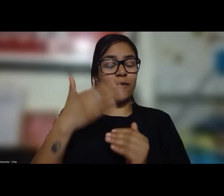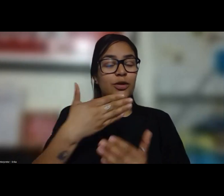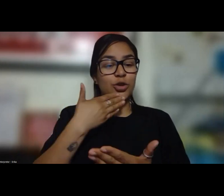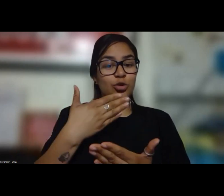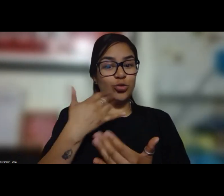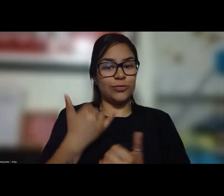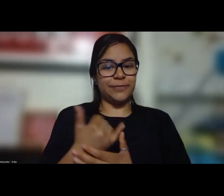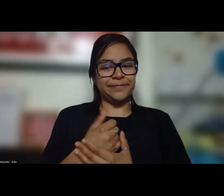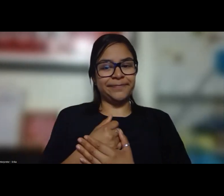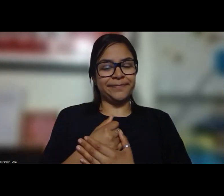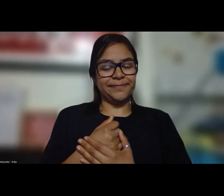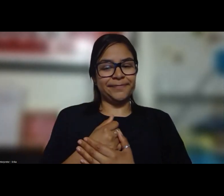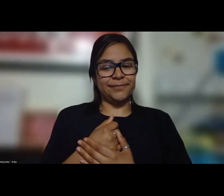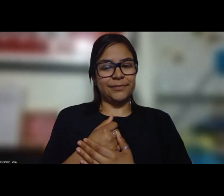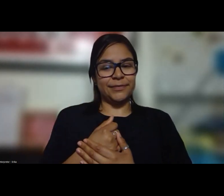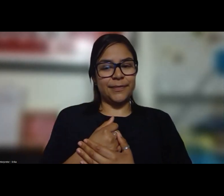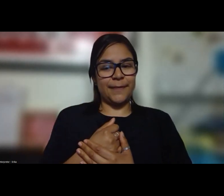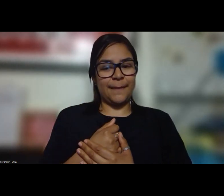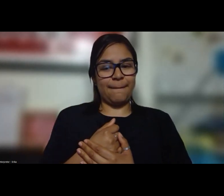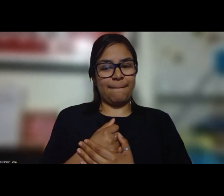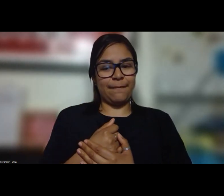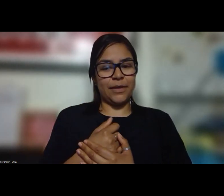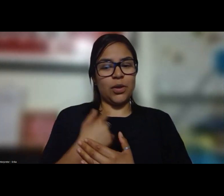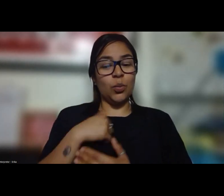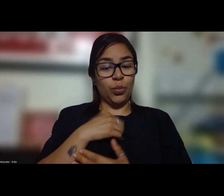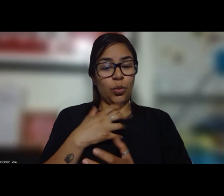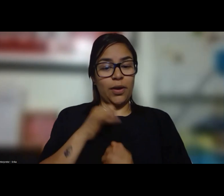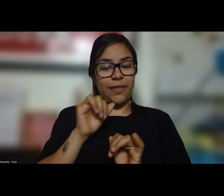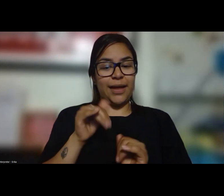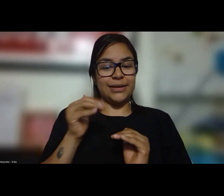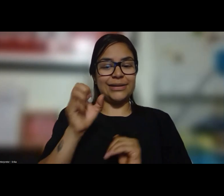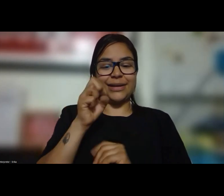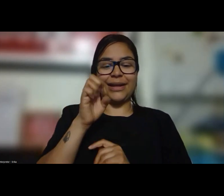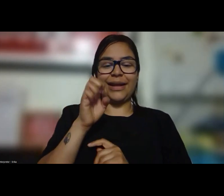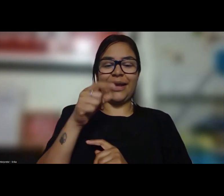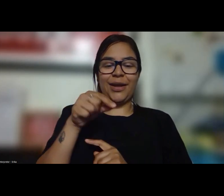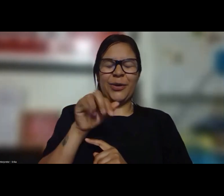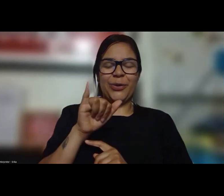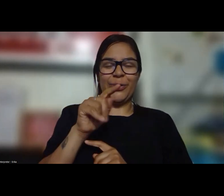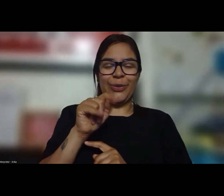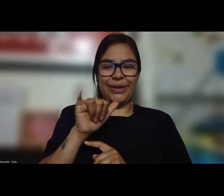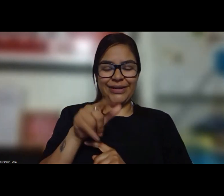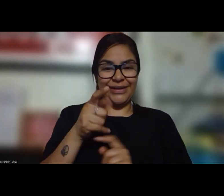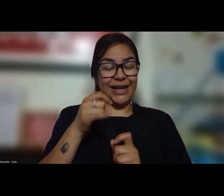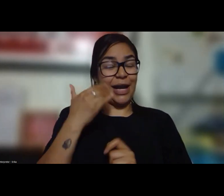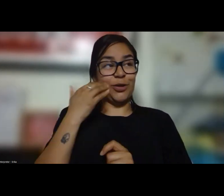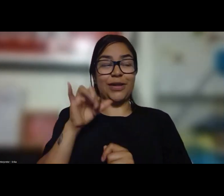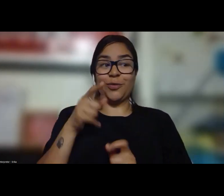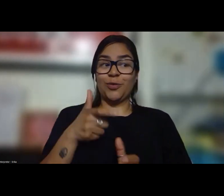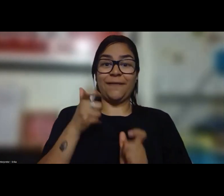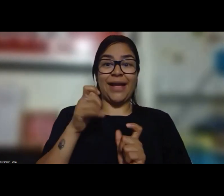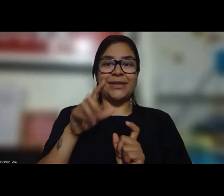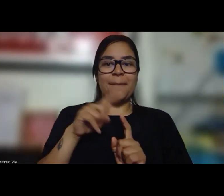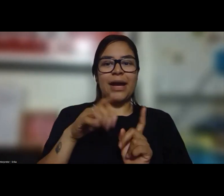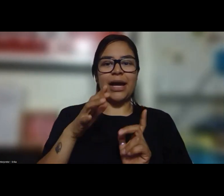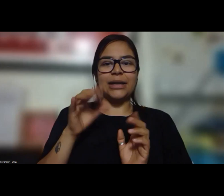want to have it grounded in equity and an equity frame. So that's it. That was super fast. I don't know if Susan wants to add anything on to that, but